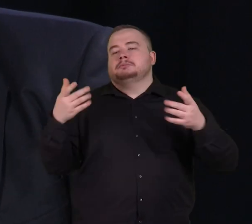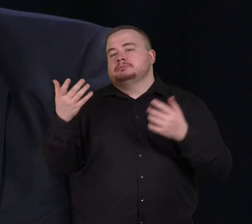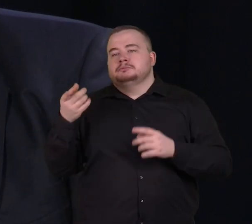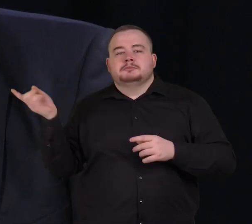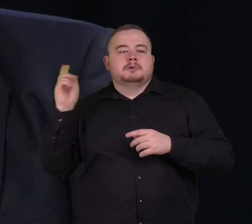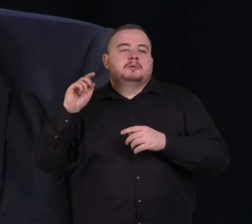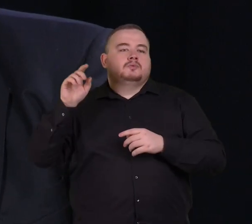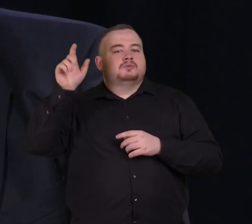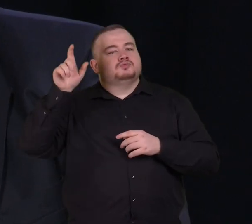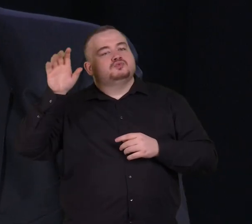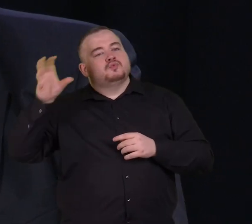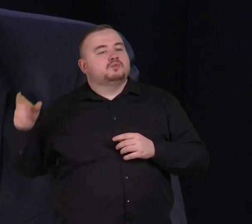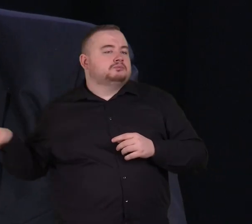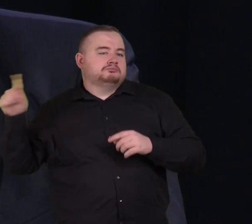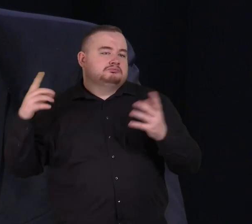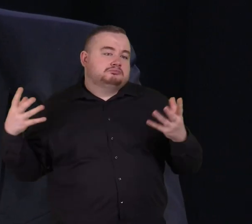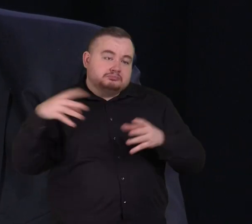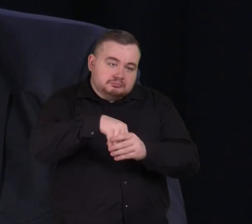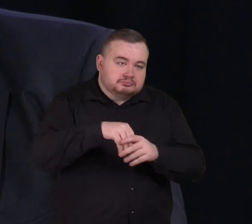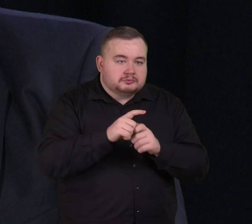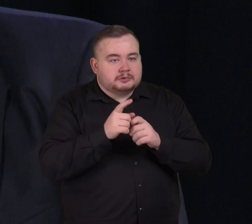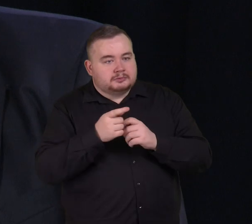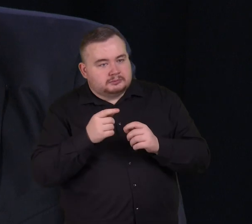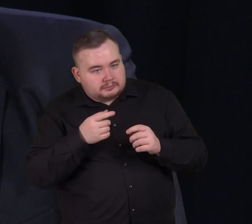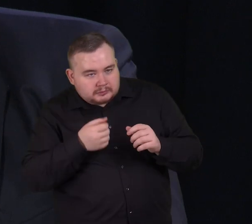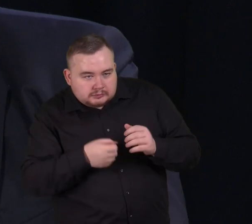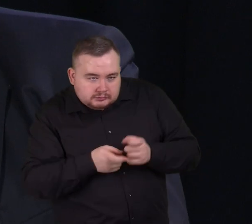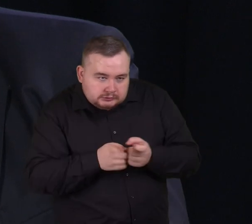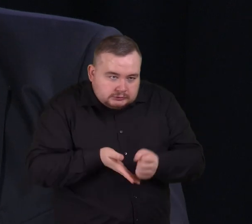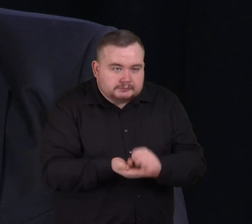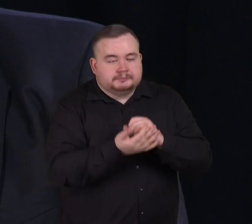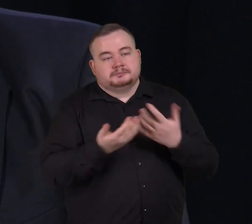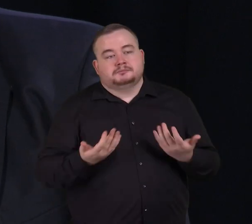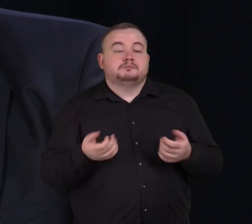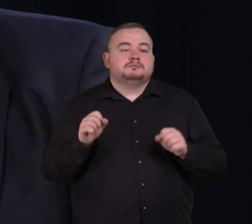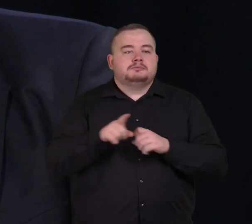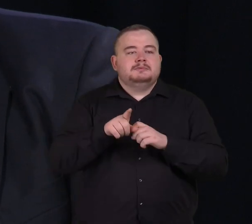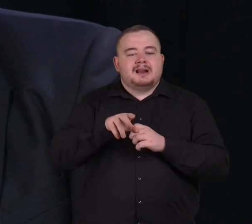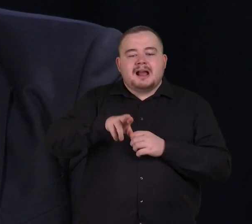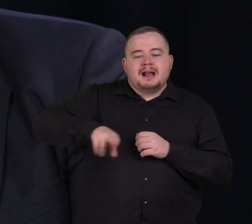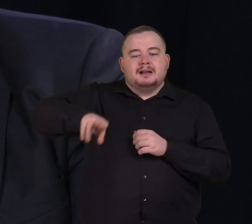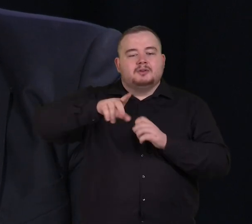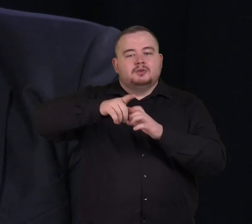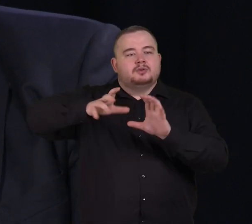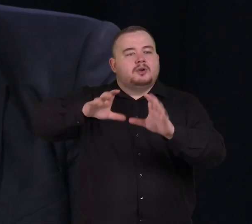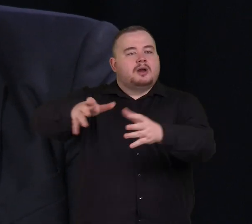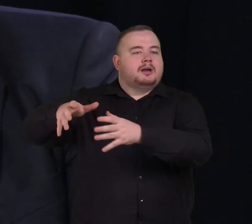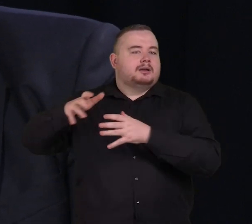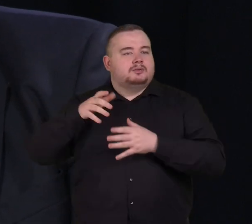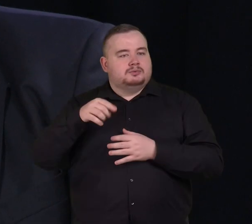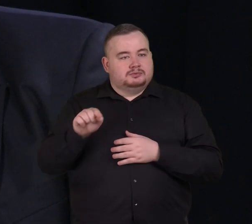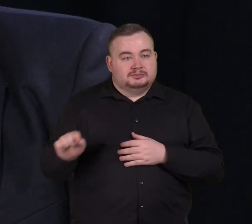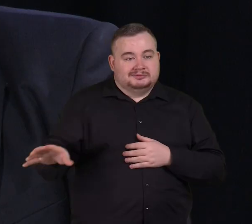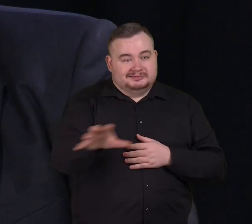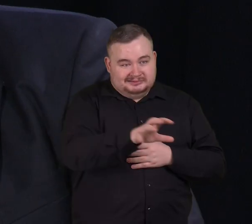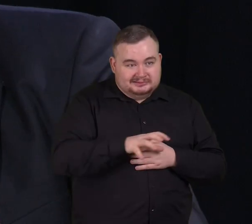on a city or communal level. There you take the decisions. The